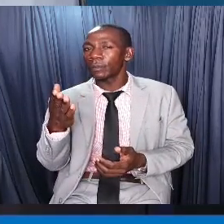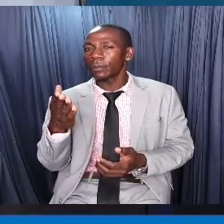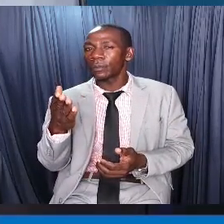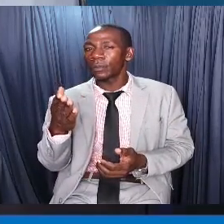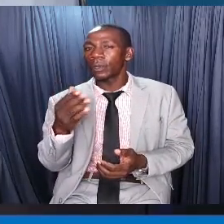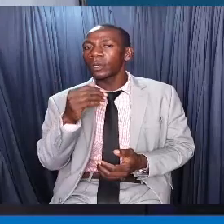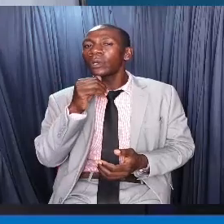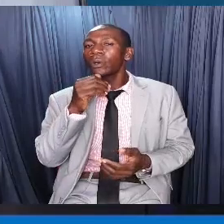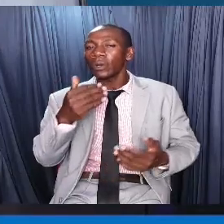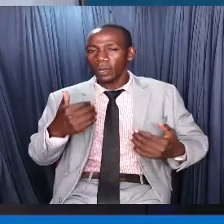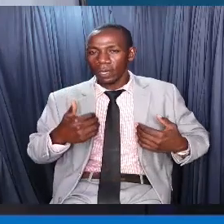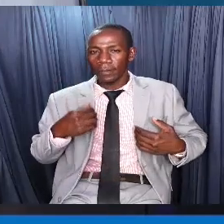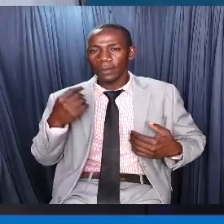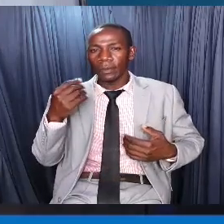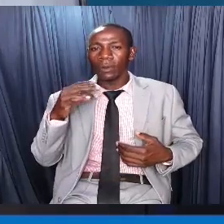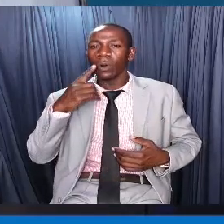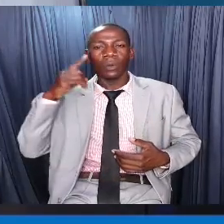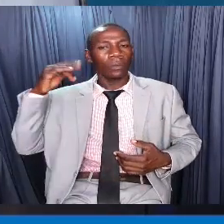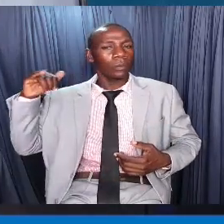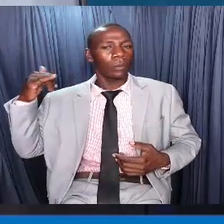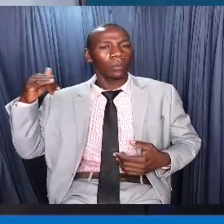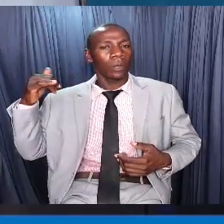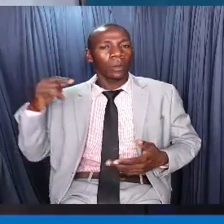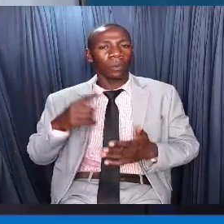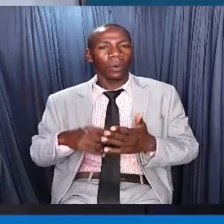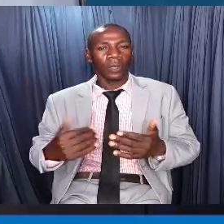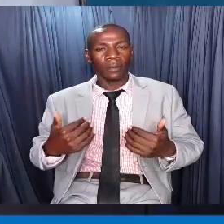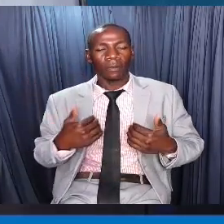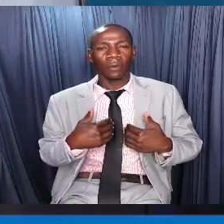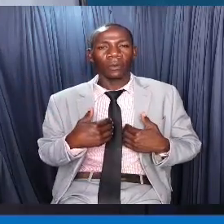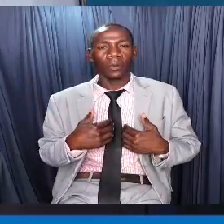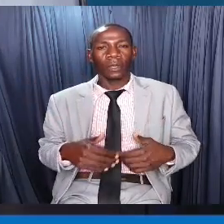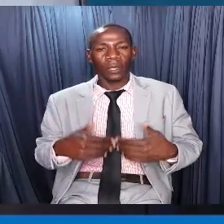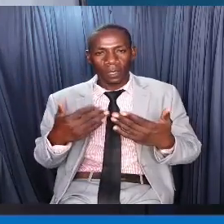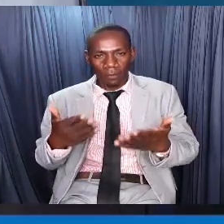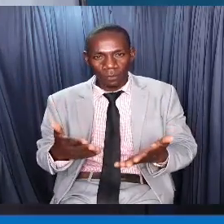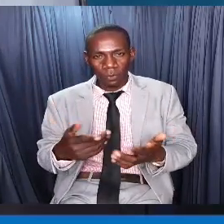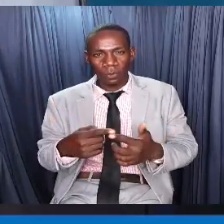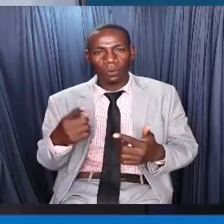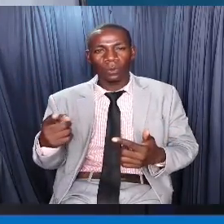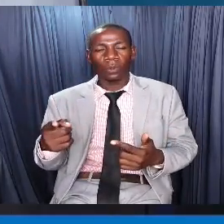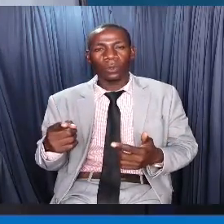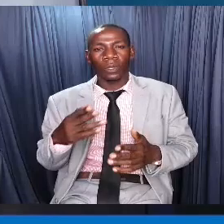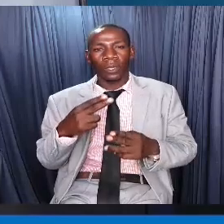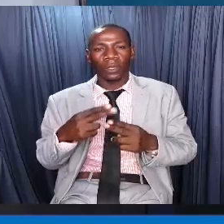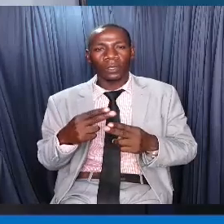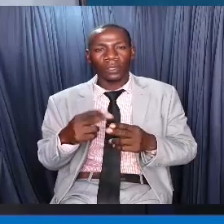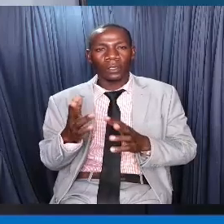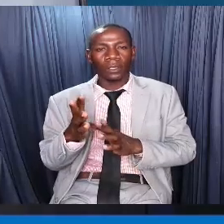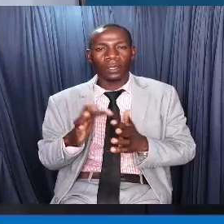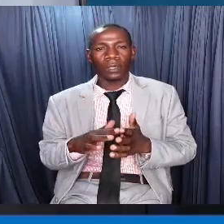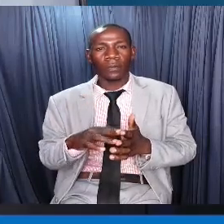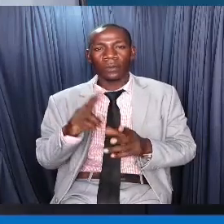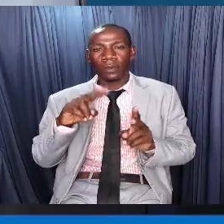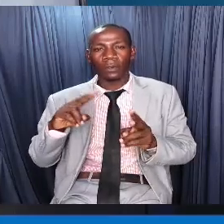told him. Mimi sina fedha wala dhahabu. I don't have the silver or gold. Lakini nilicho nacho. But what I have. Nilicho nikupacho. I'll give unto you. Kwa jina la Yesu Kristo wa Nazareti. In the